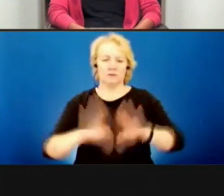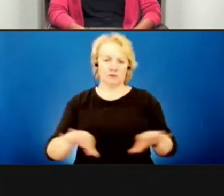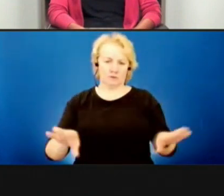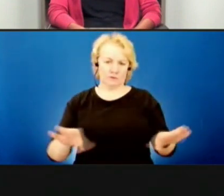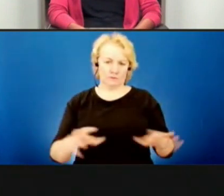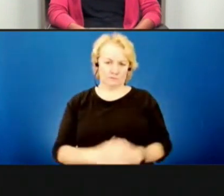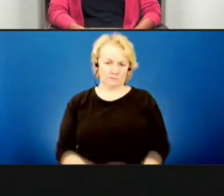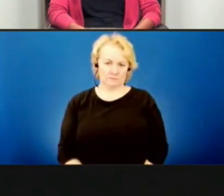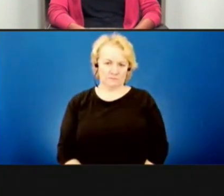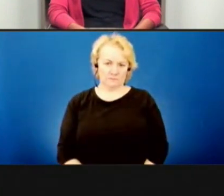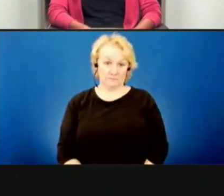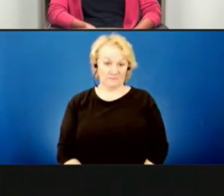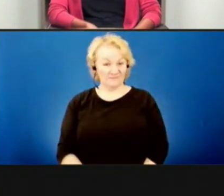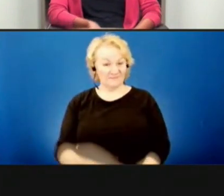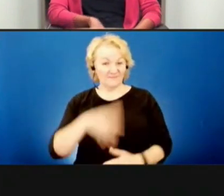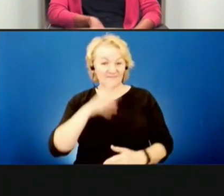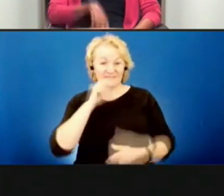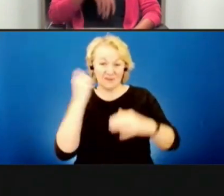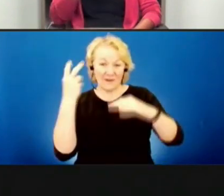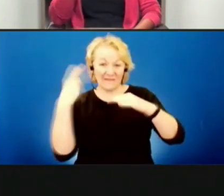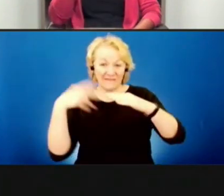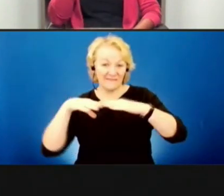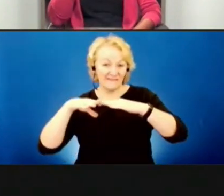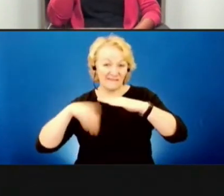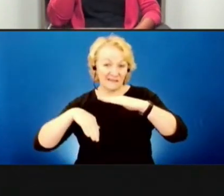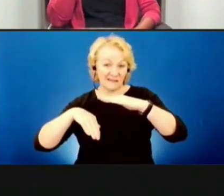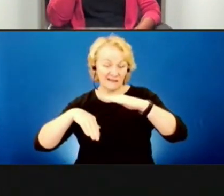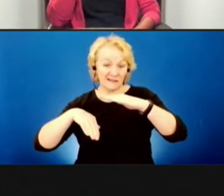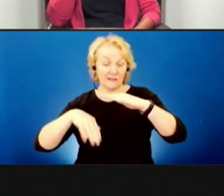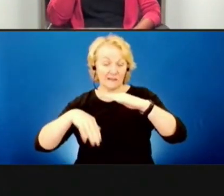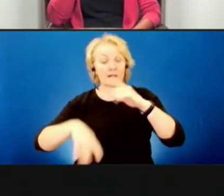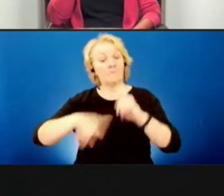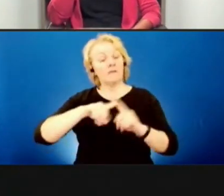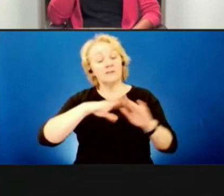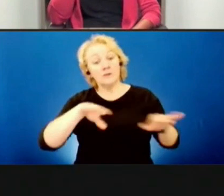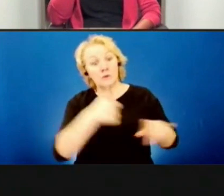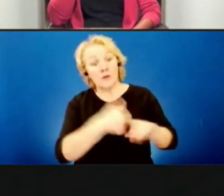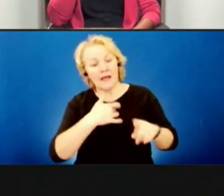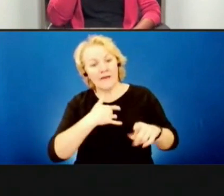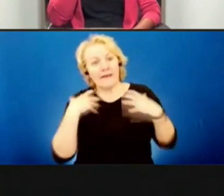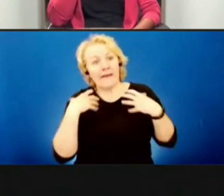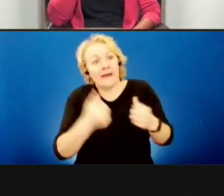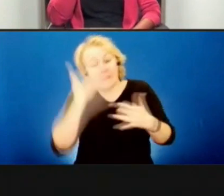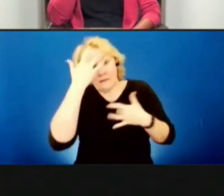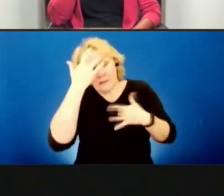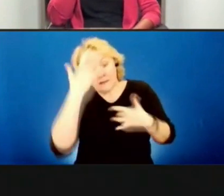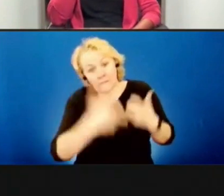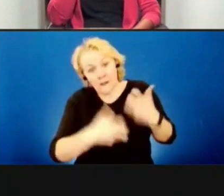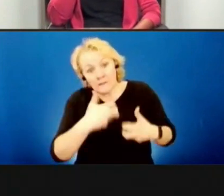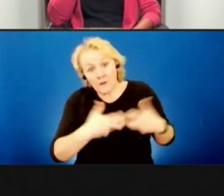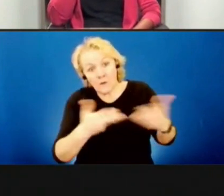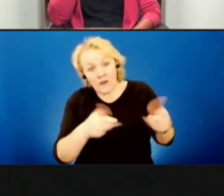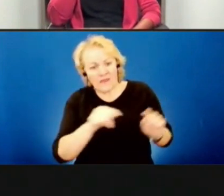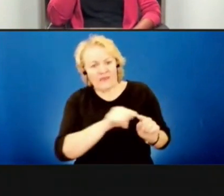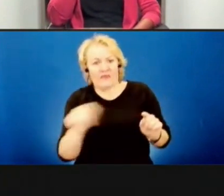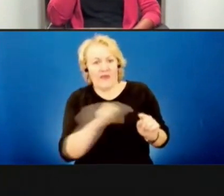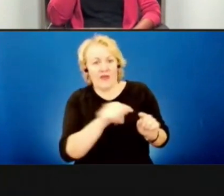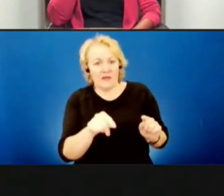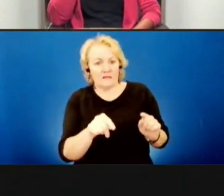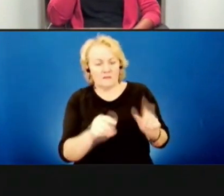Children under the age of 12 and those with medical conditions are the ones we need